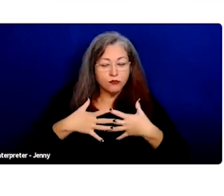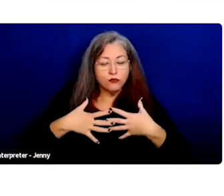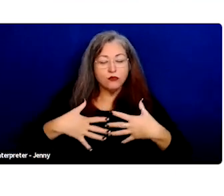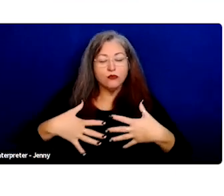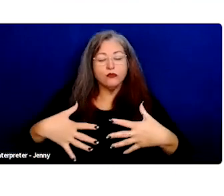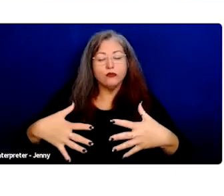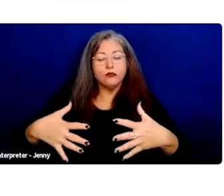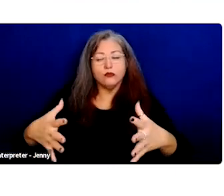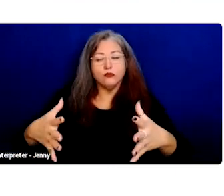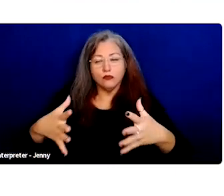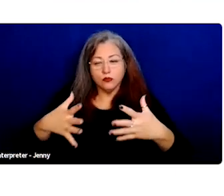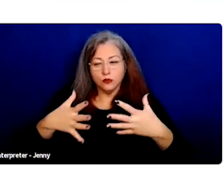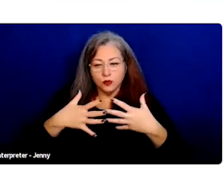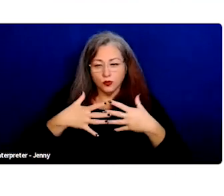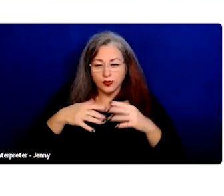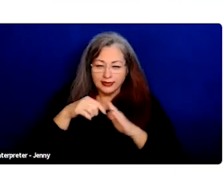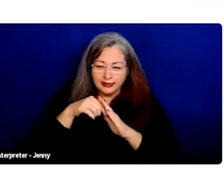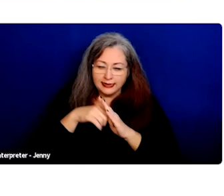Breathing deeply.